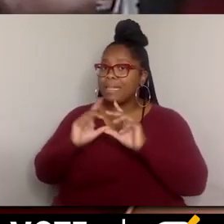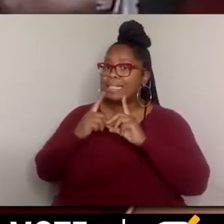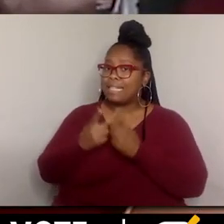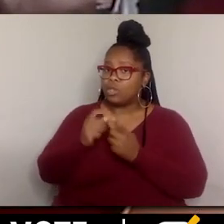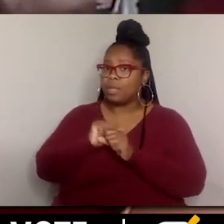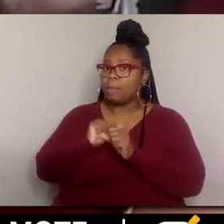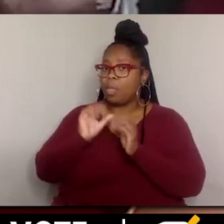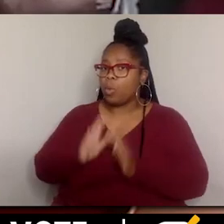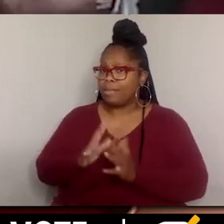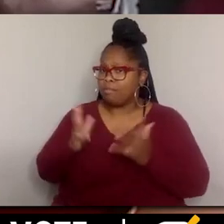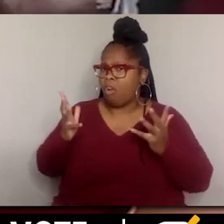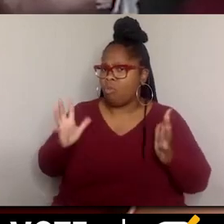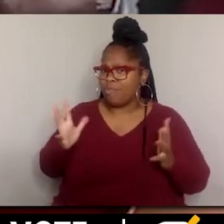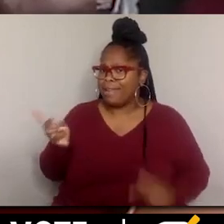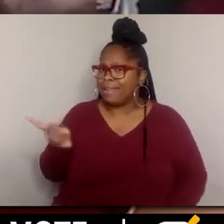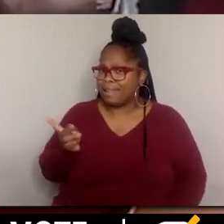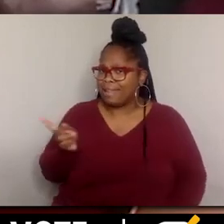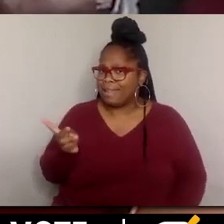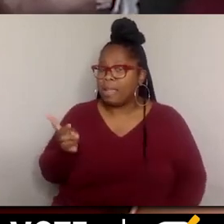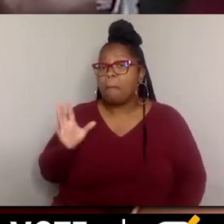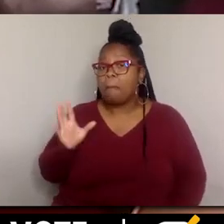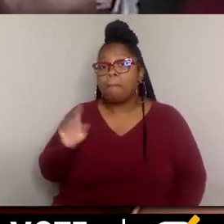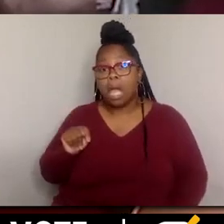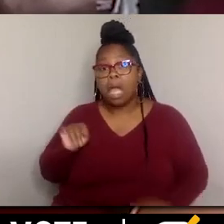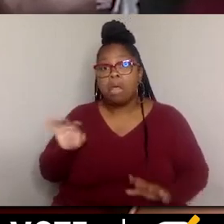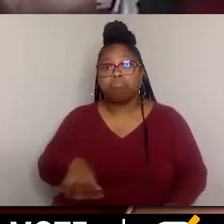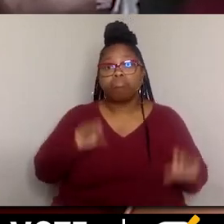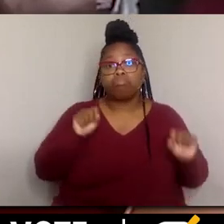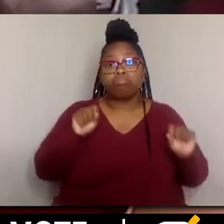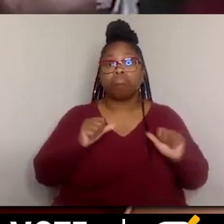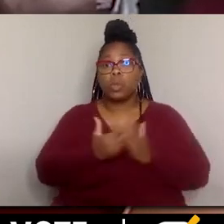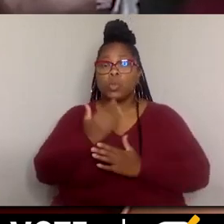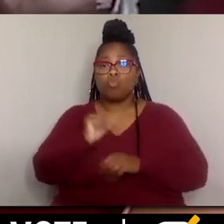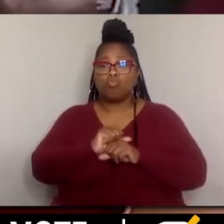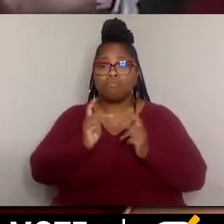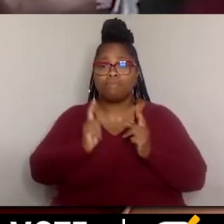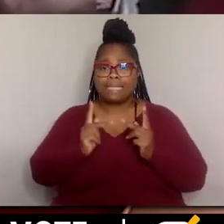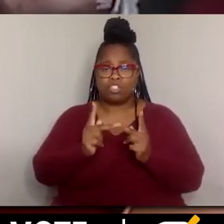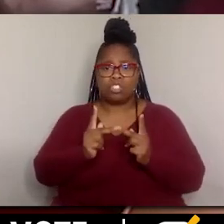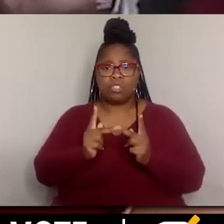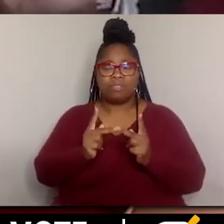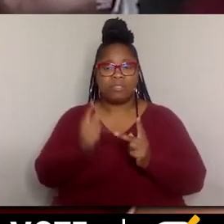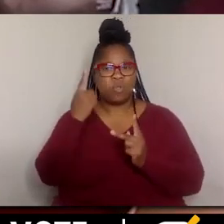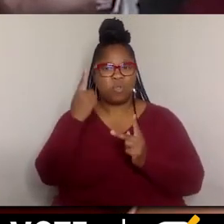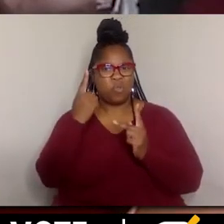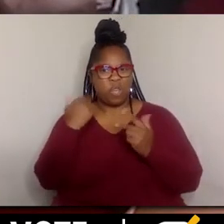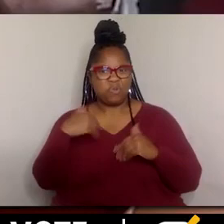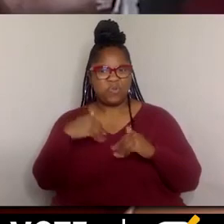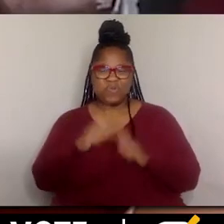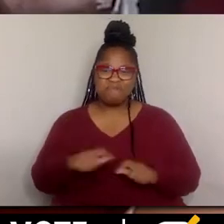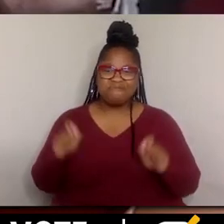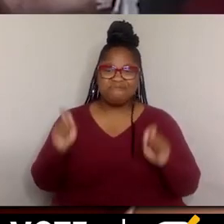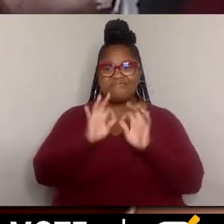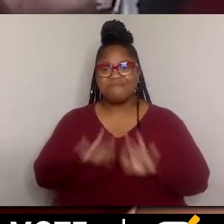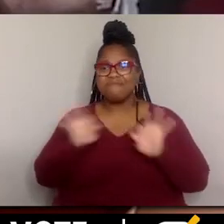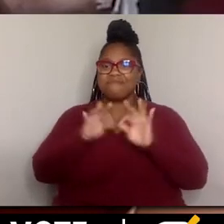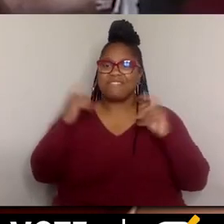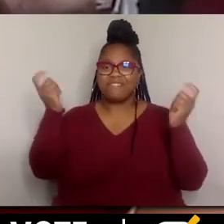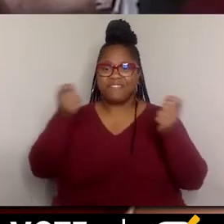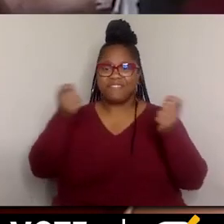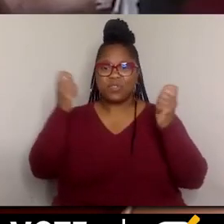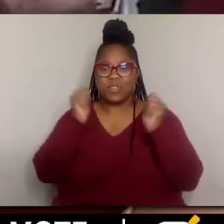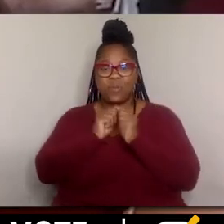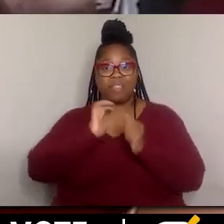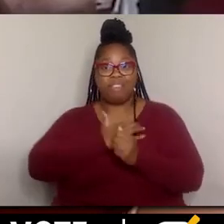already, but who happen to be in a new position. One significant victory in our crisis distance learning